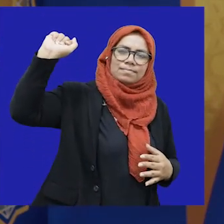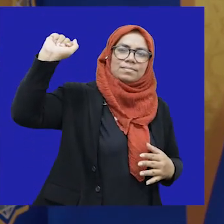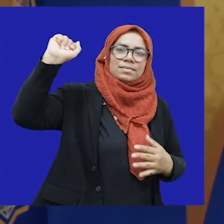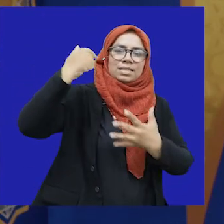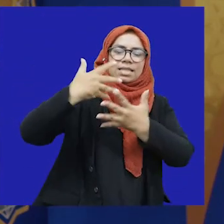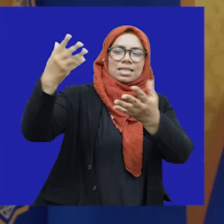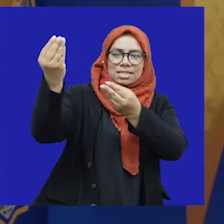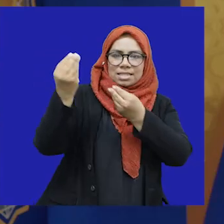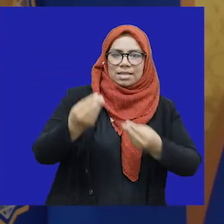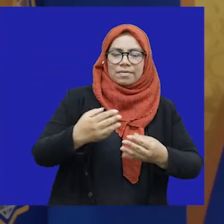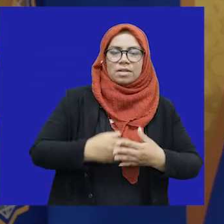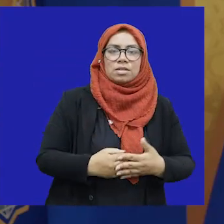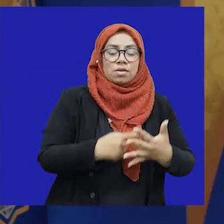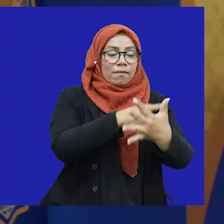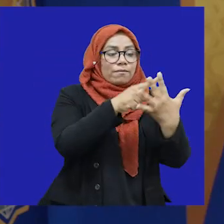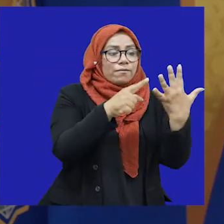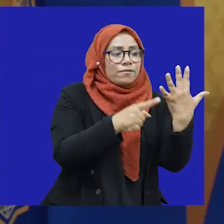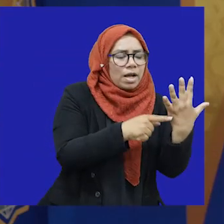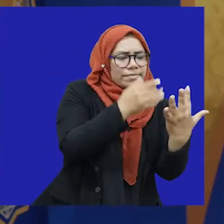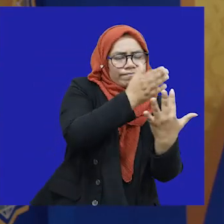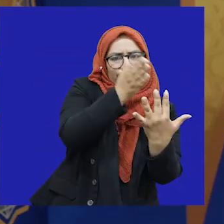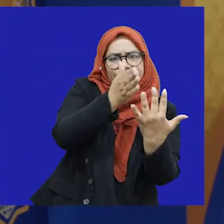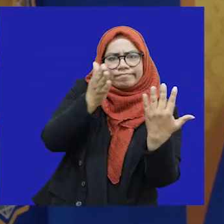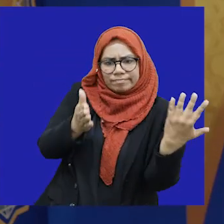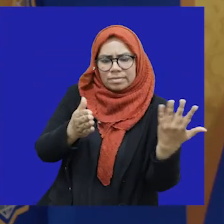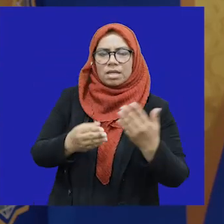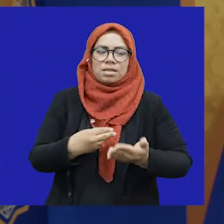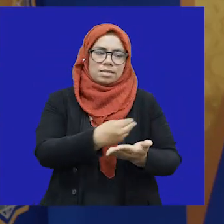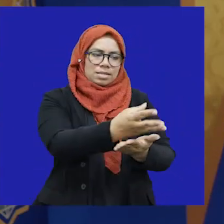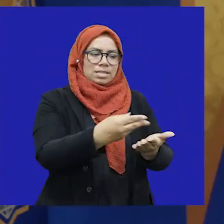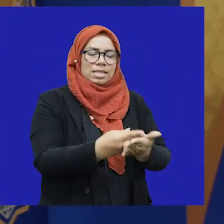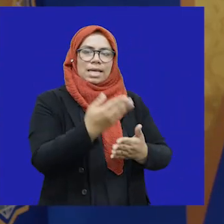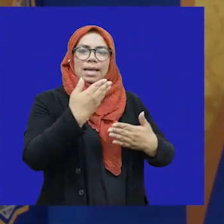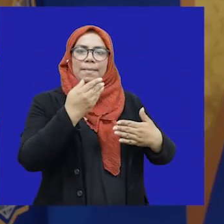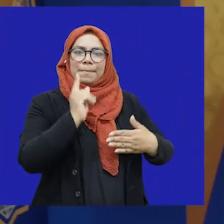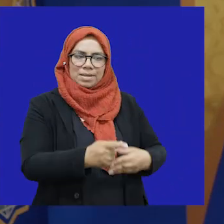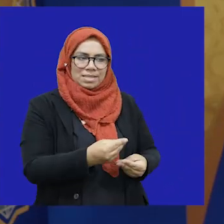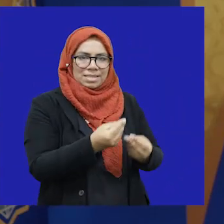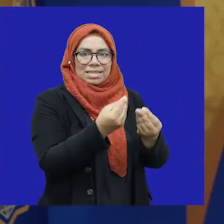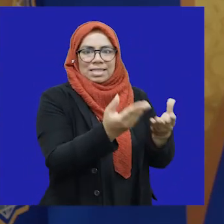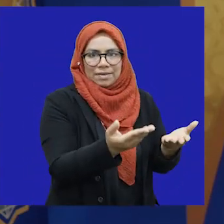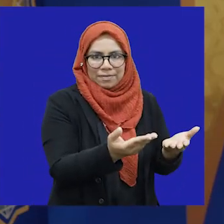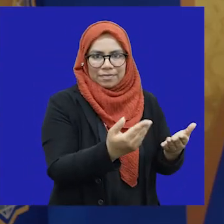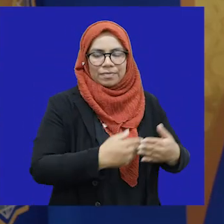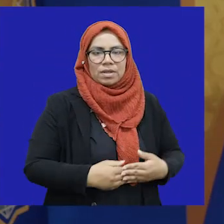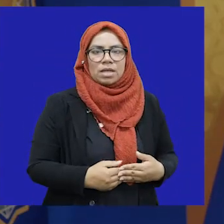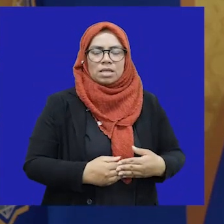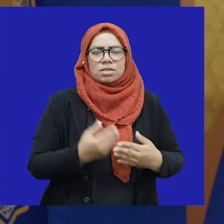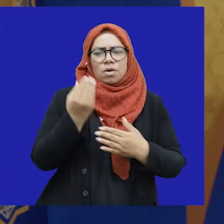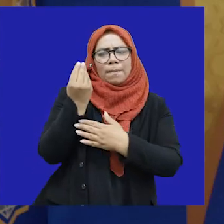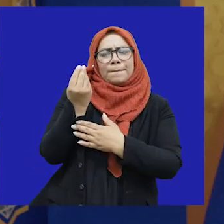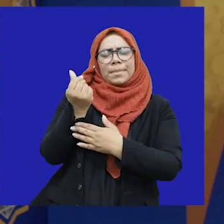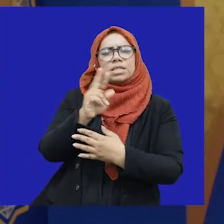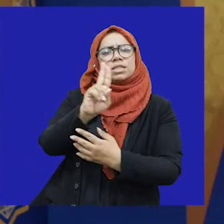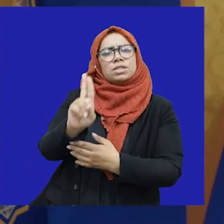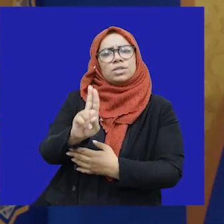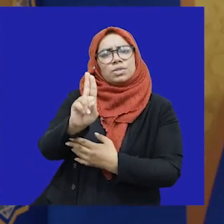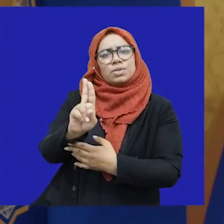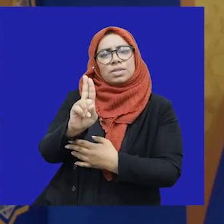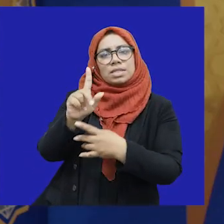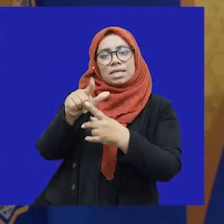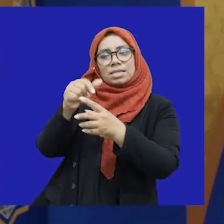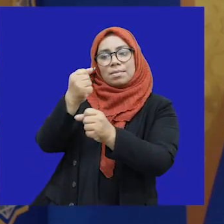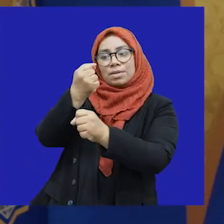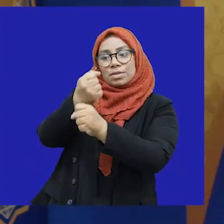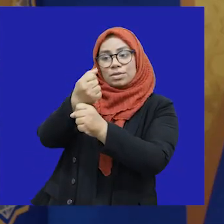al-fitr. Another crucial aspect of zakat al-fitr. Zakat al-fitr is distinct from zakat al-mal in its purpose and